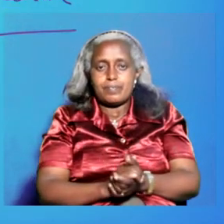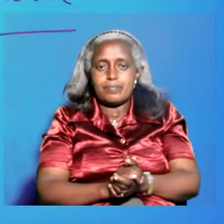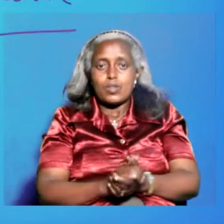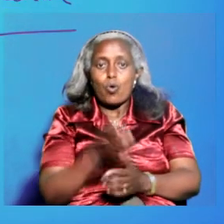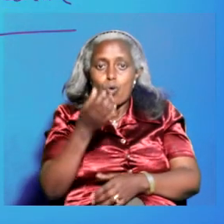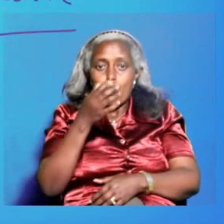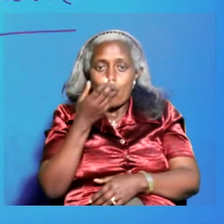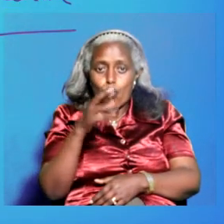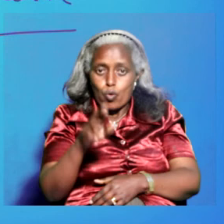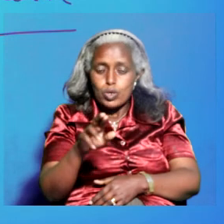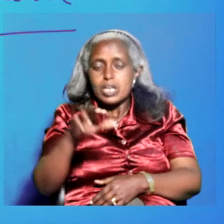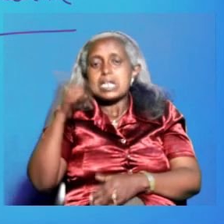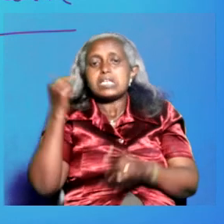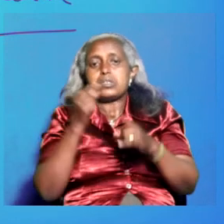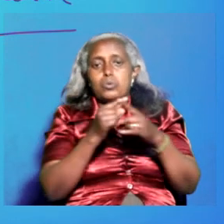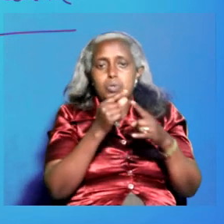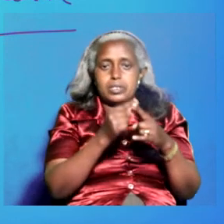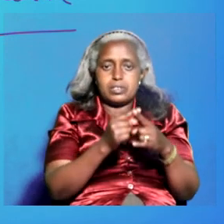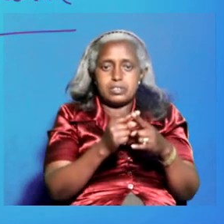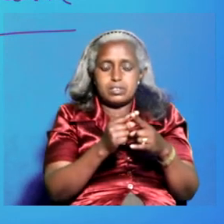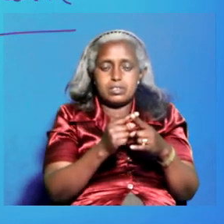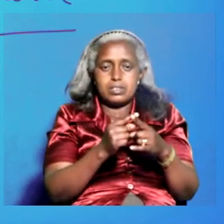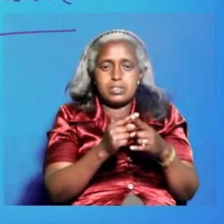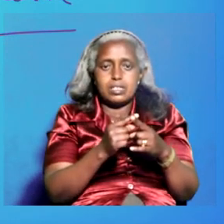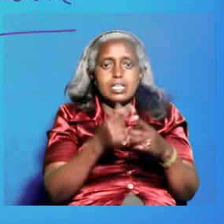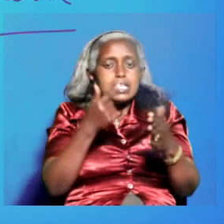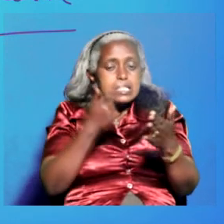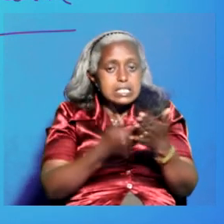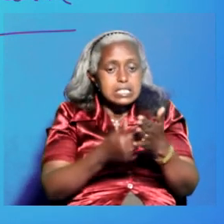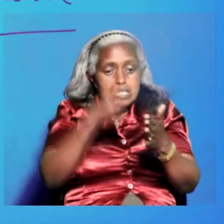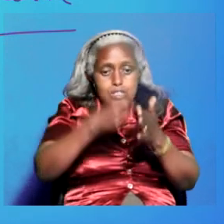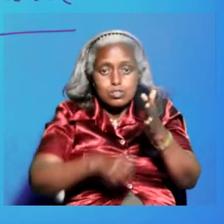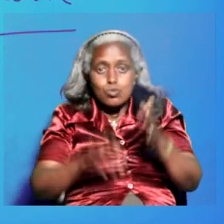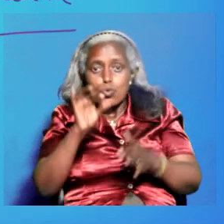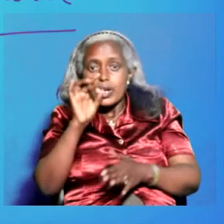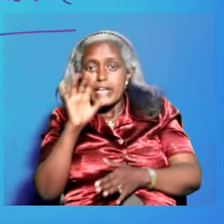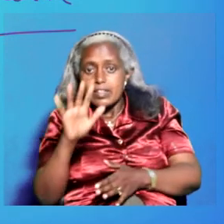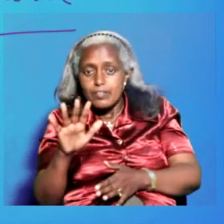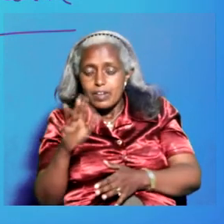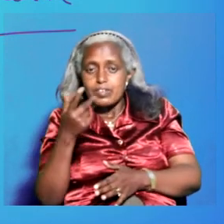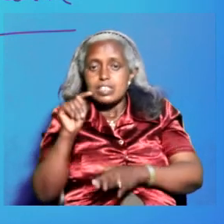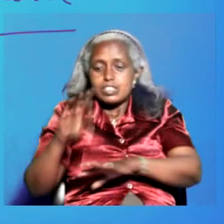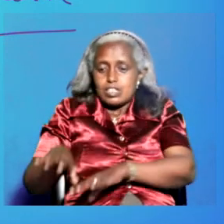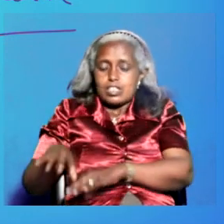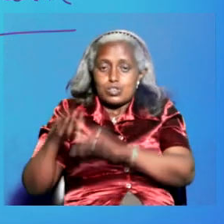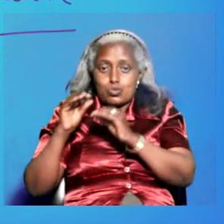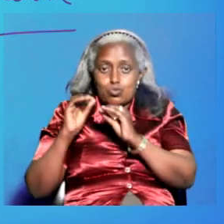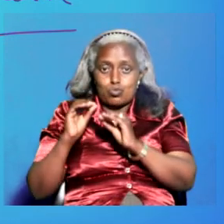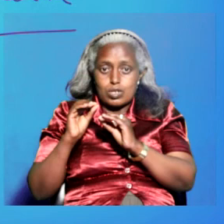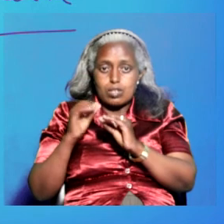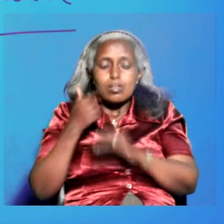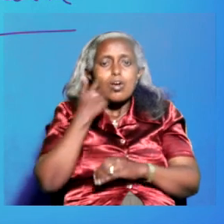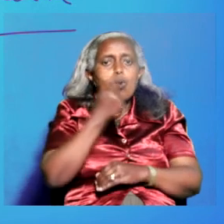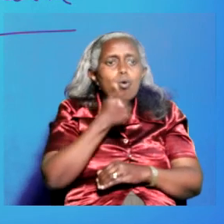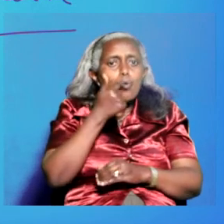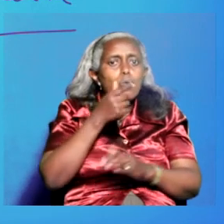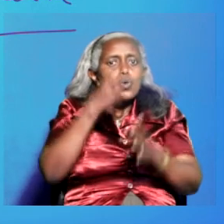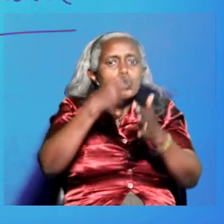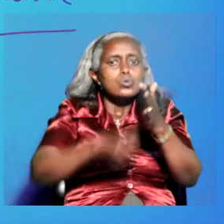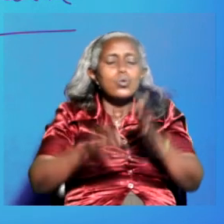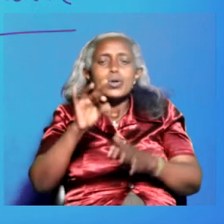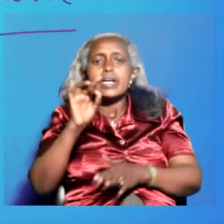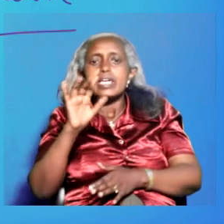Or, in other words, this is the score 85, the student who scored